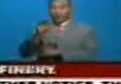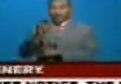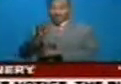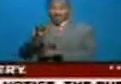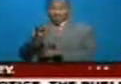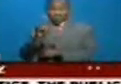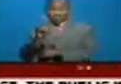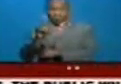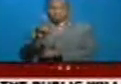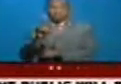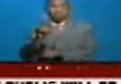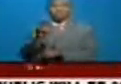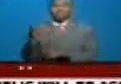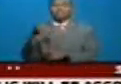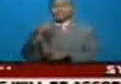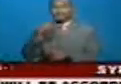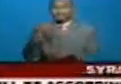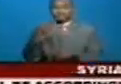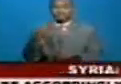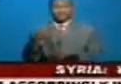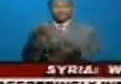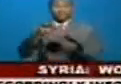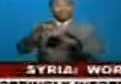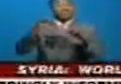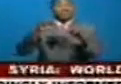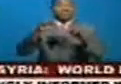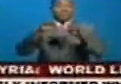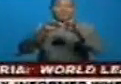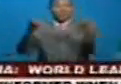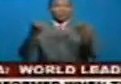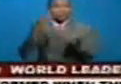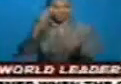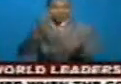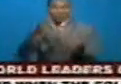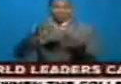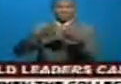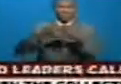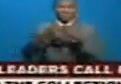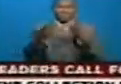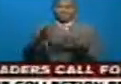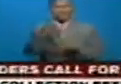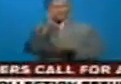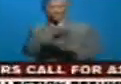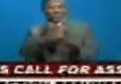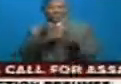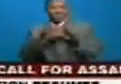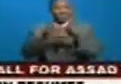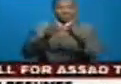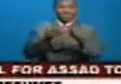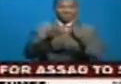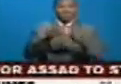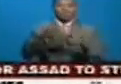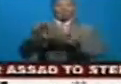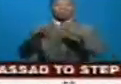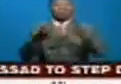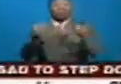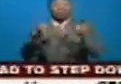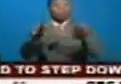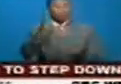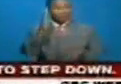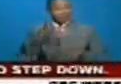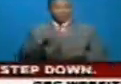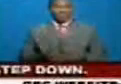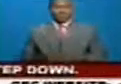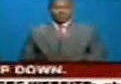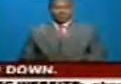aspects of national life. He said society will bear the brunt if falsehood is allowed to fester and appear as